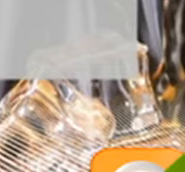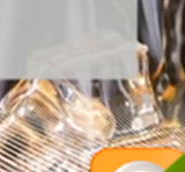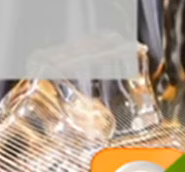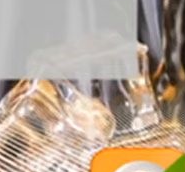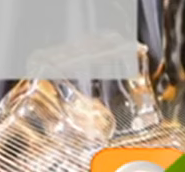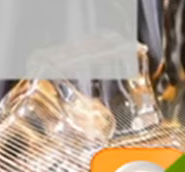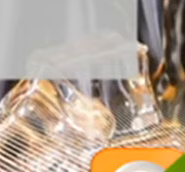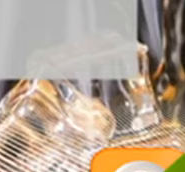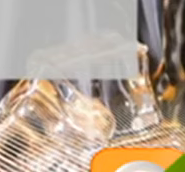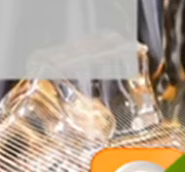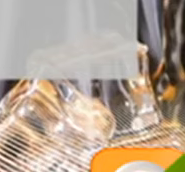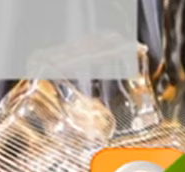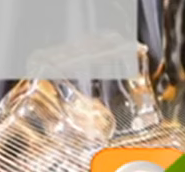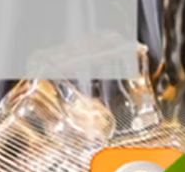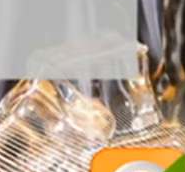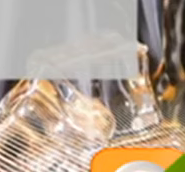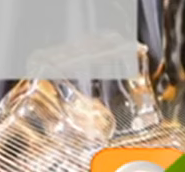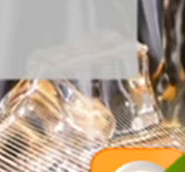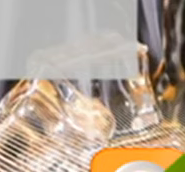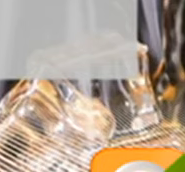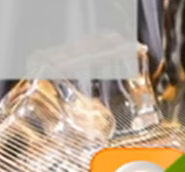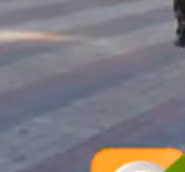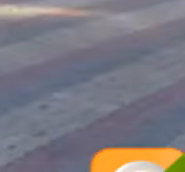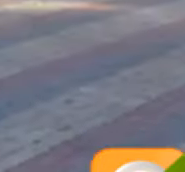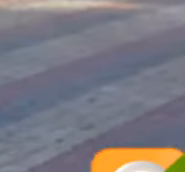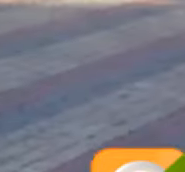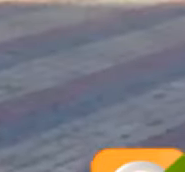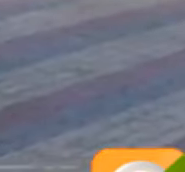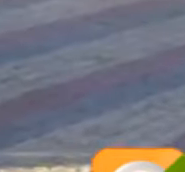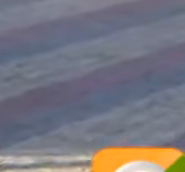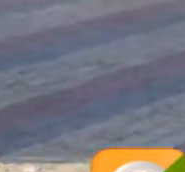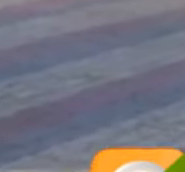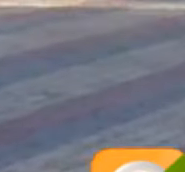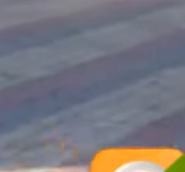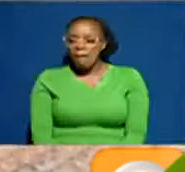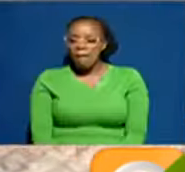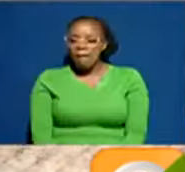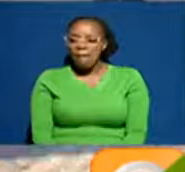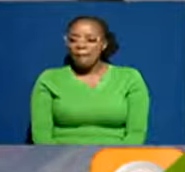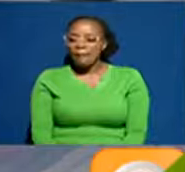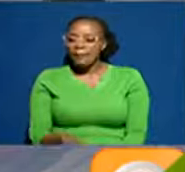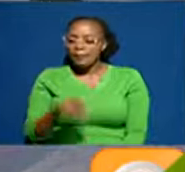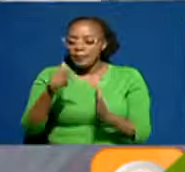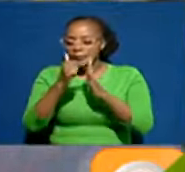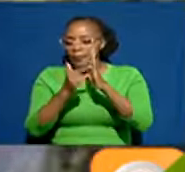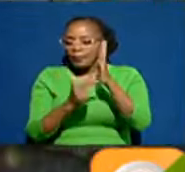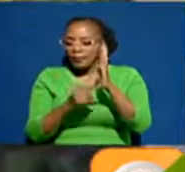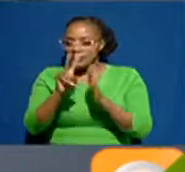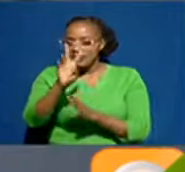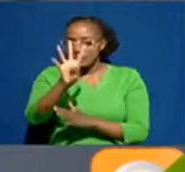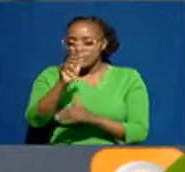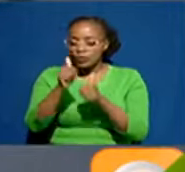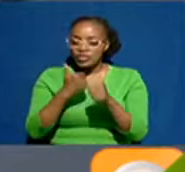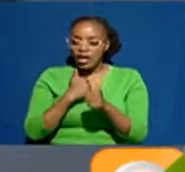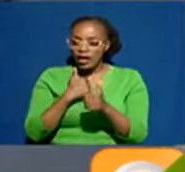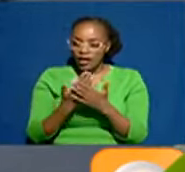Company Limited, and Patiala Distillers Kenya Limited. The two other companies are part of a list of 24 that have